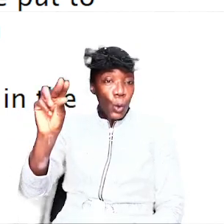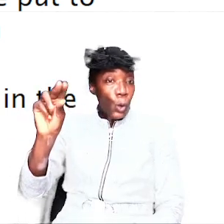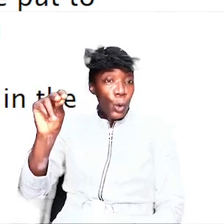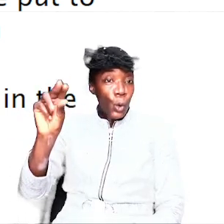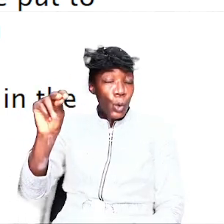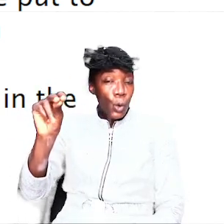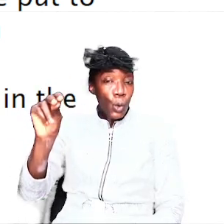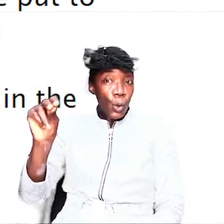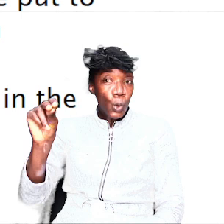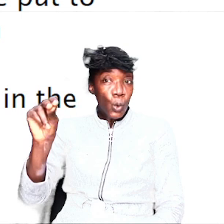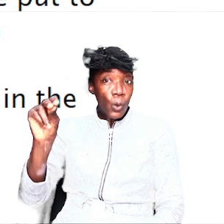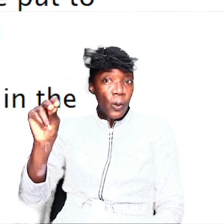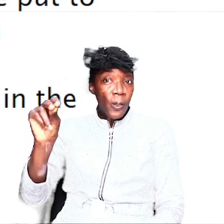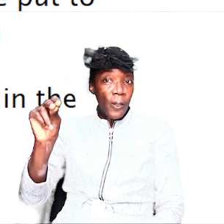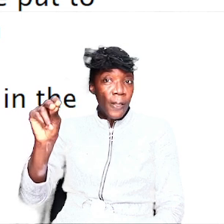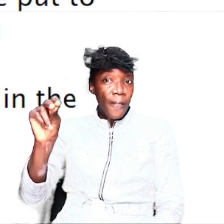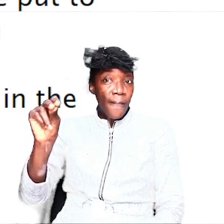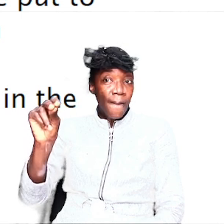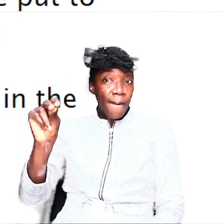For